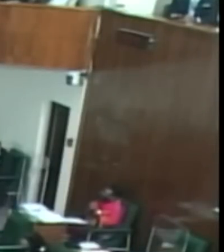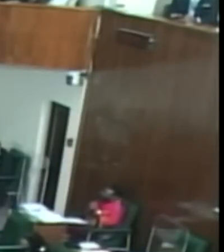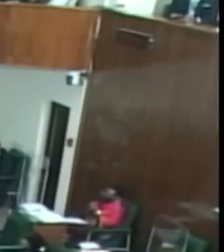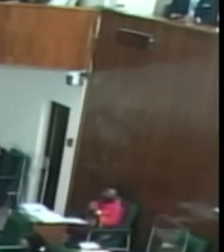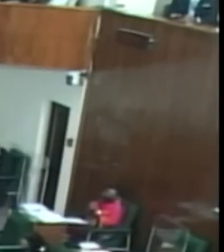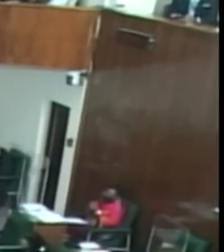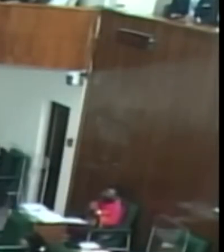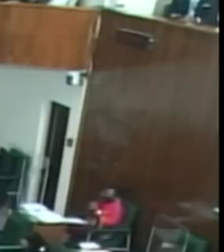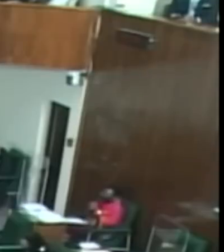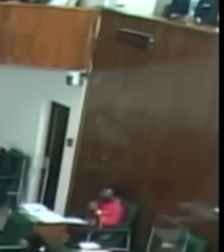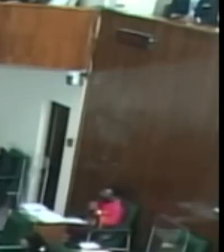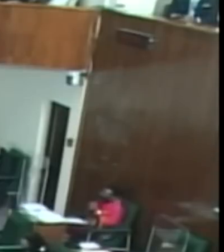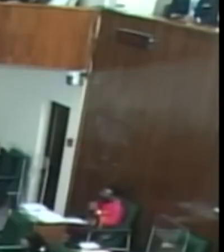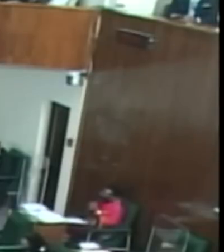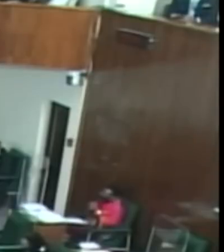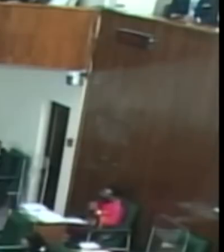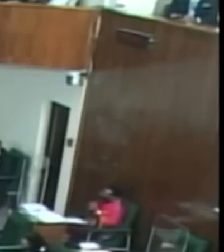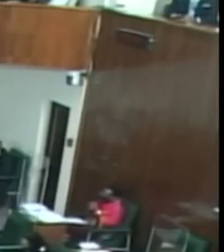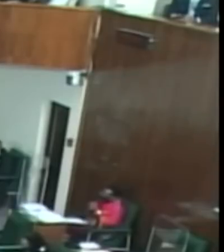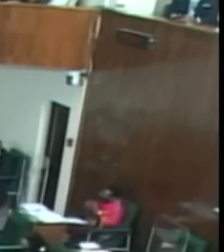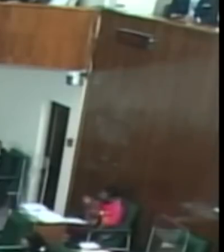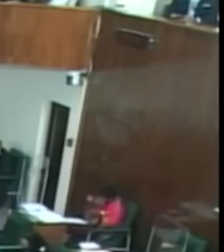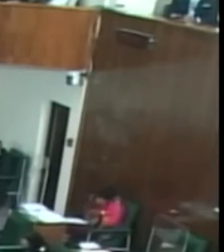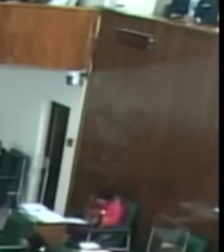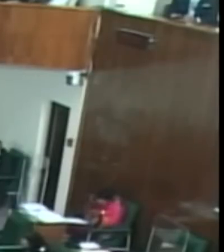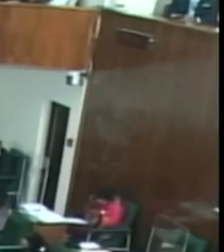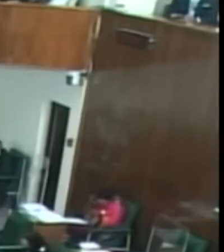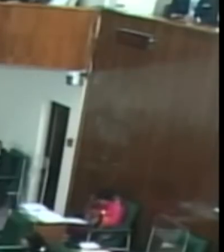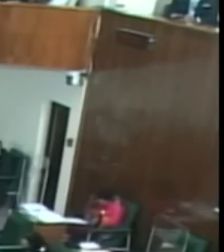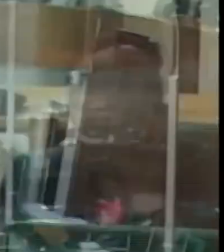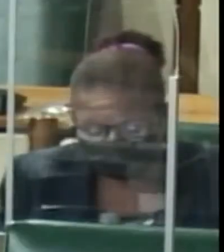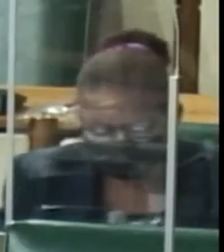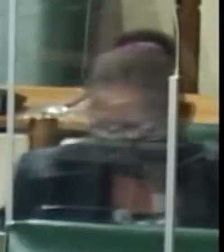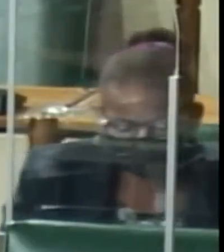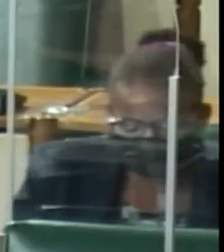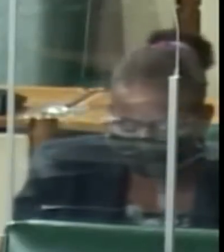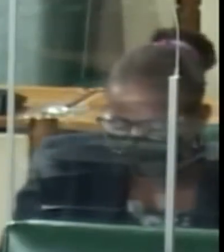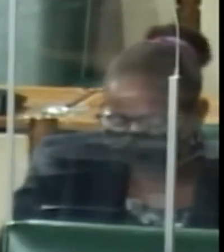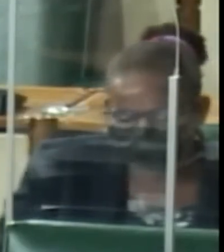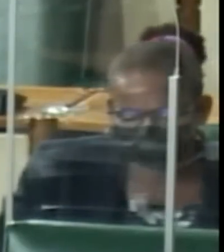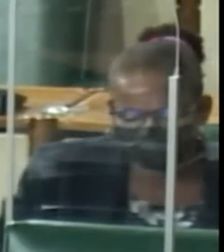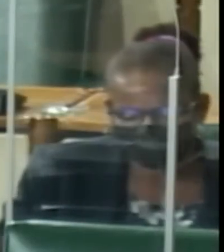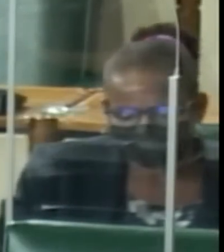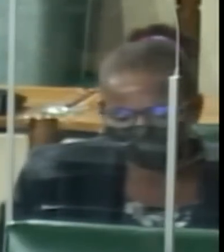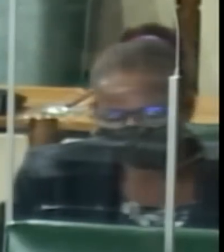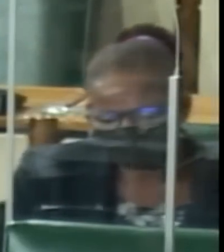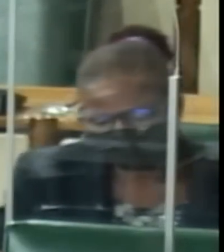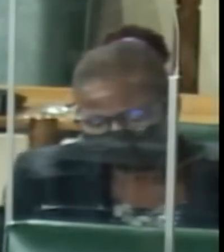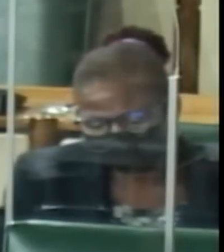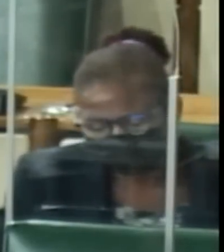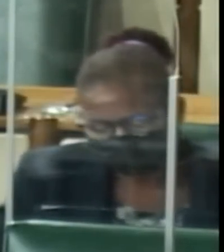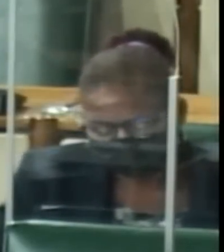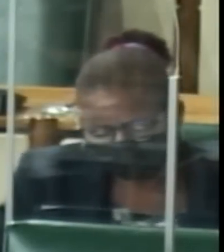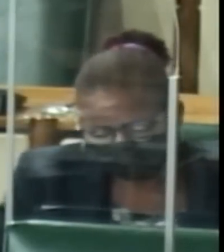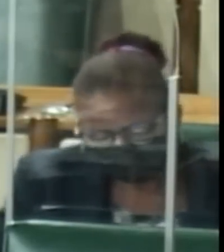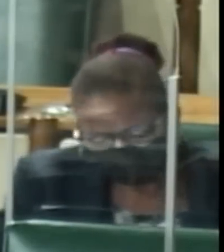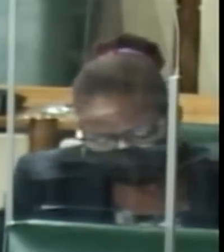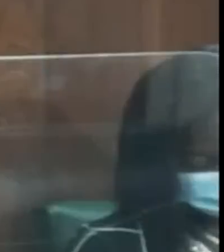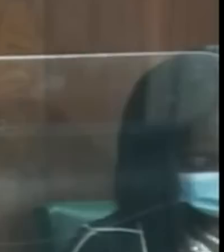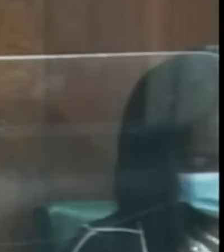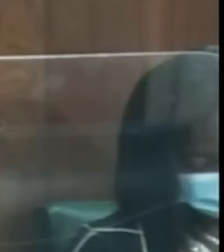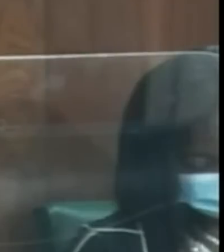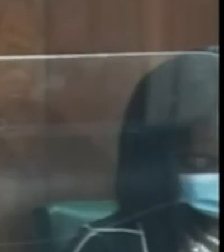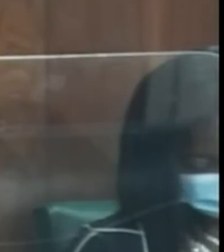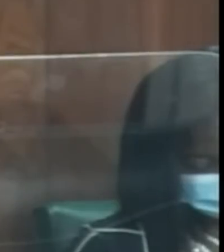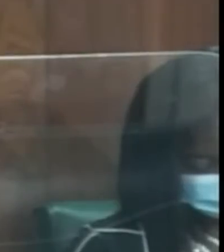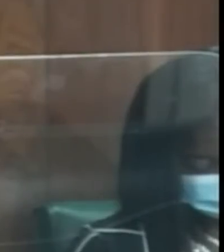today, this time to open the debate on the National Identification and Registration Act 2021.